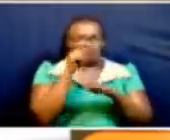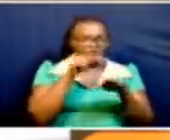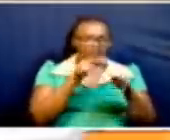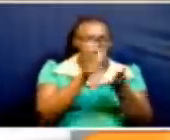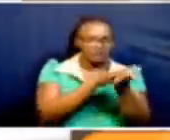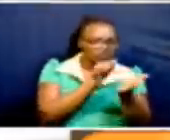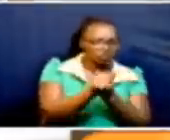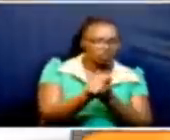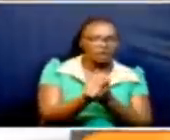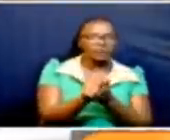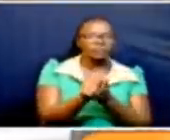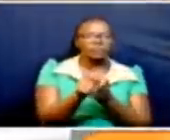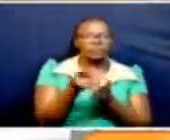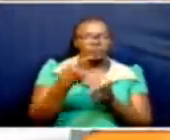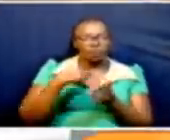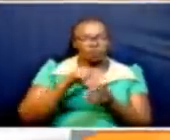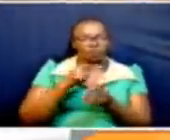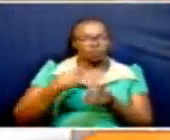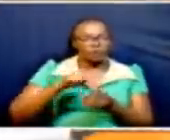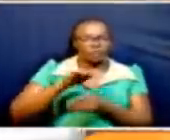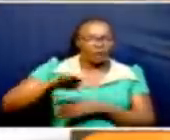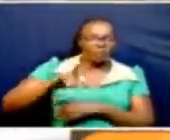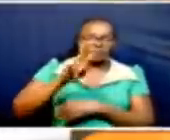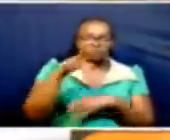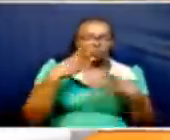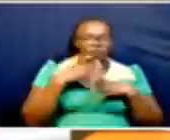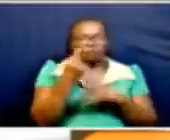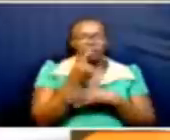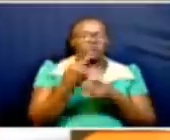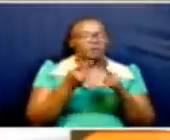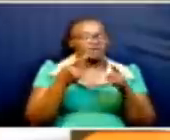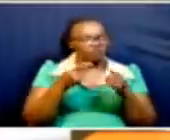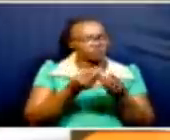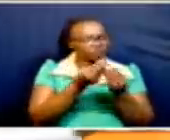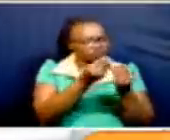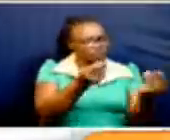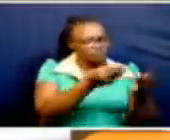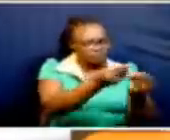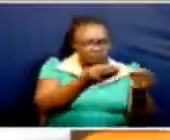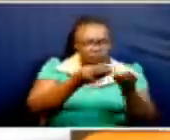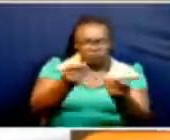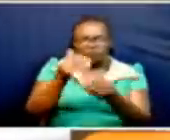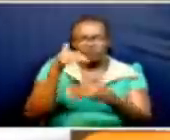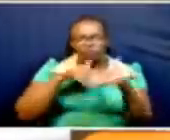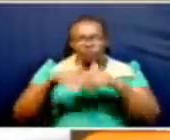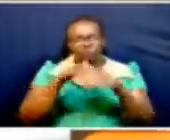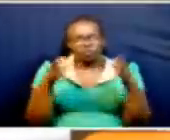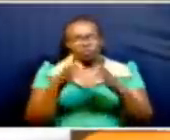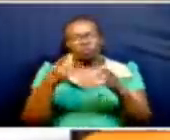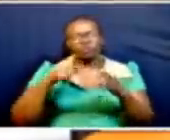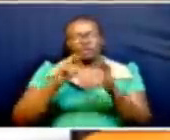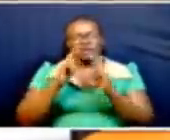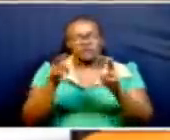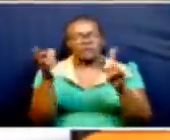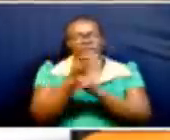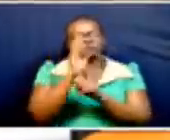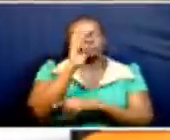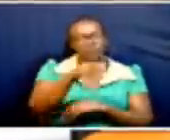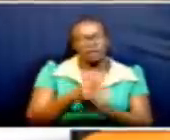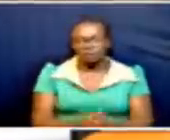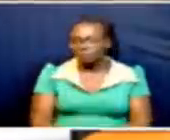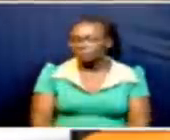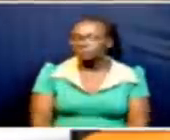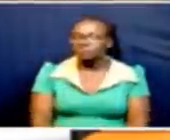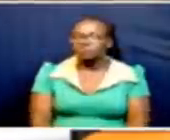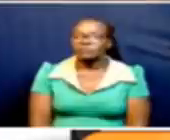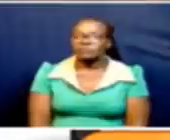destroyed, whether we are remaining with only two people, but we deal with those people who are corrupt, then I believe we'll achieve results. Moha, that extreme